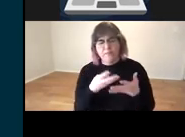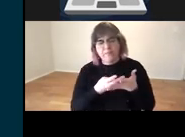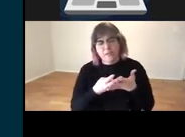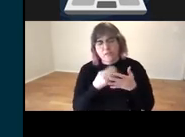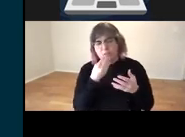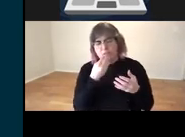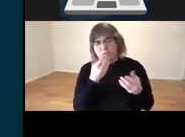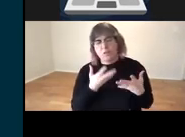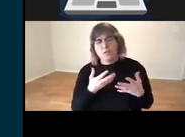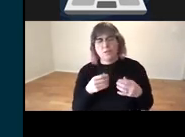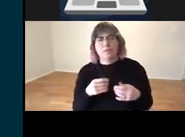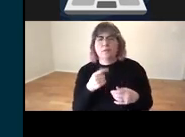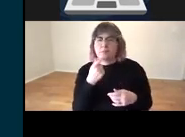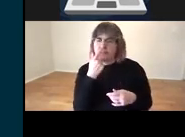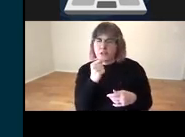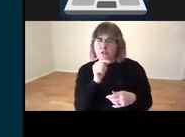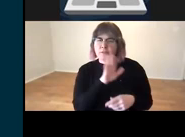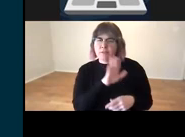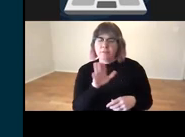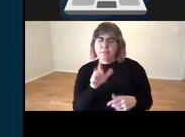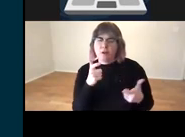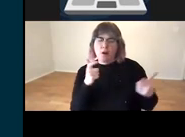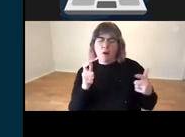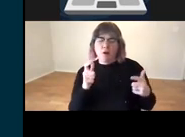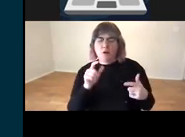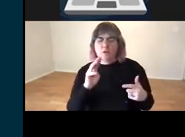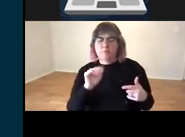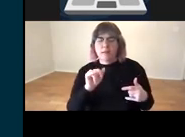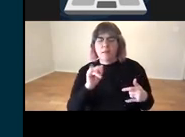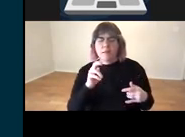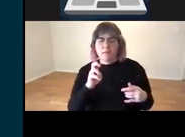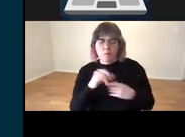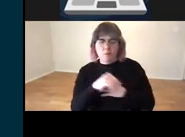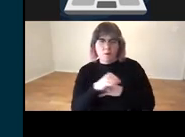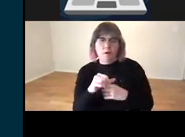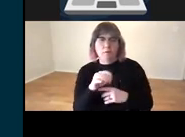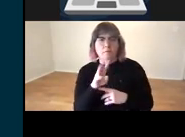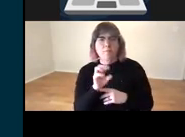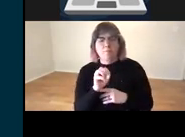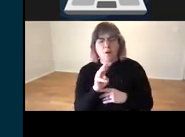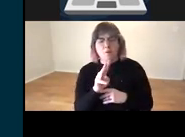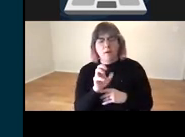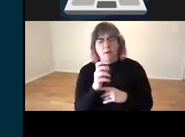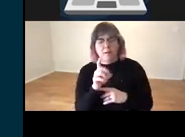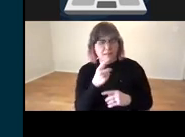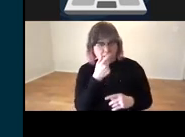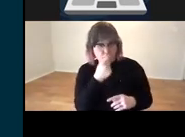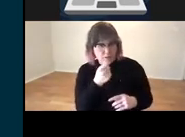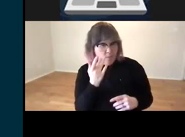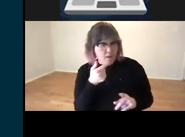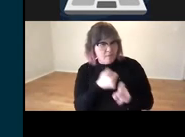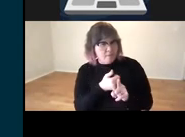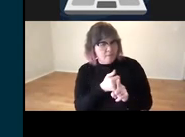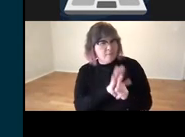And here are some interesting large baleen whale calls that we can hear. These are some bowhead calls, and bowheads are interesting because they're actually one of